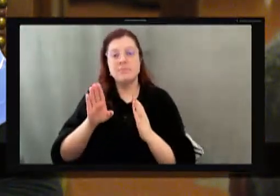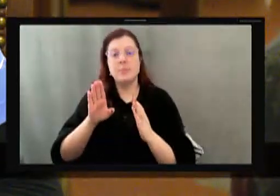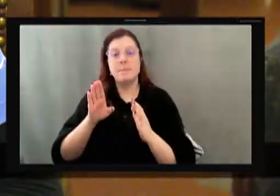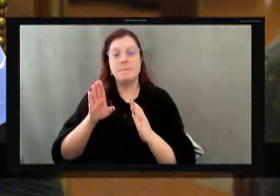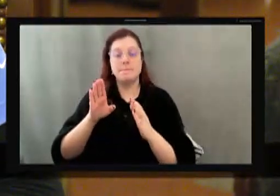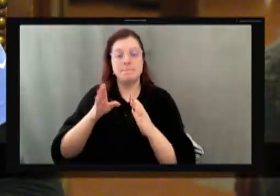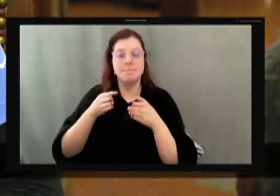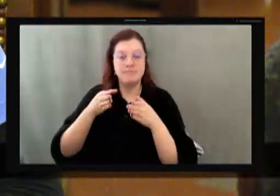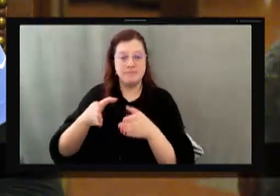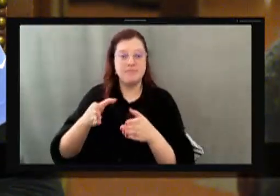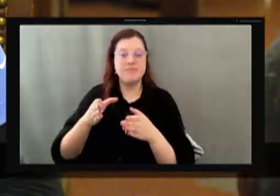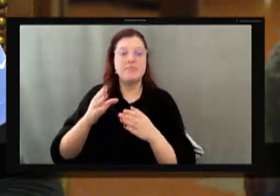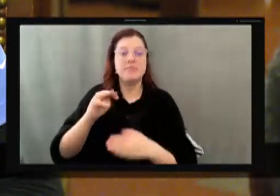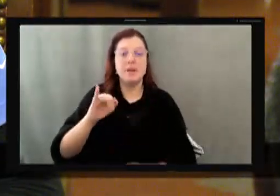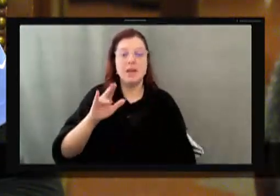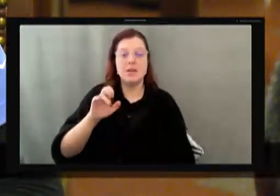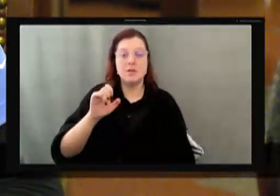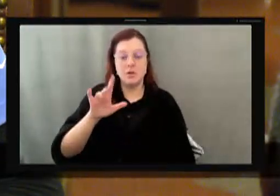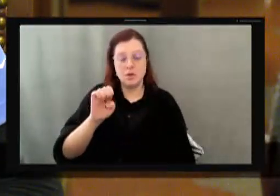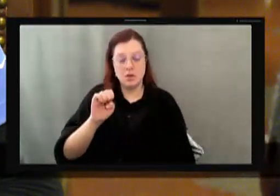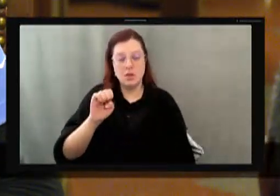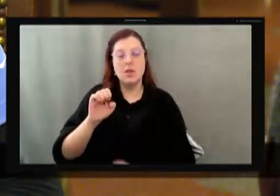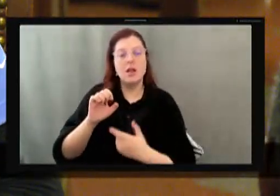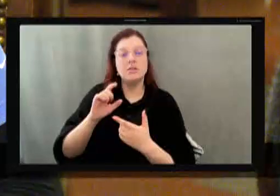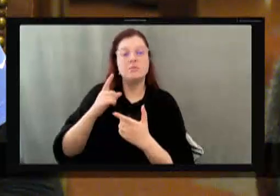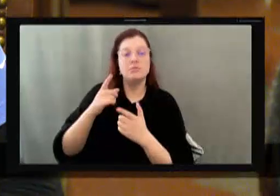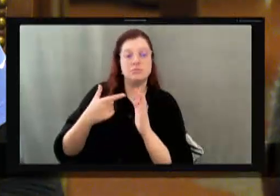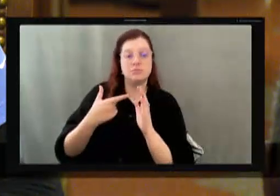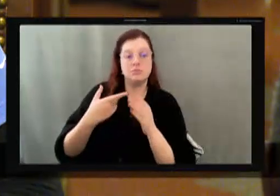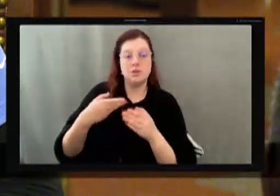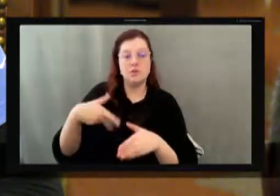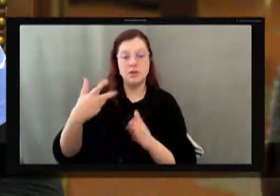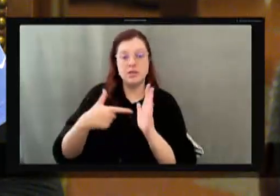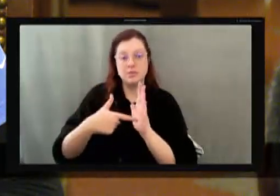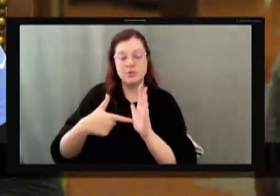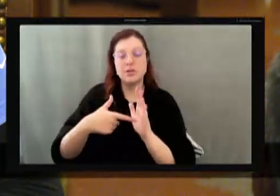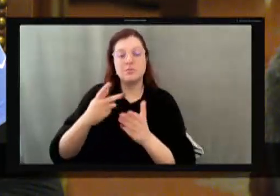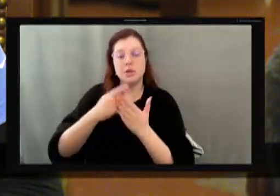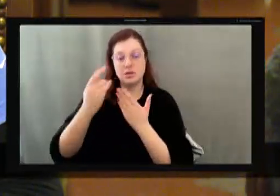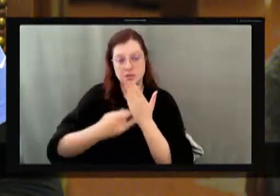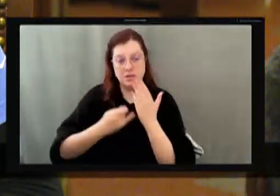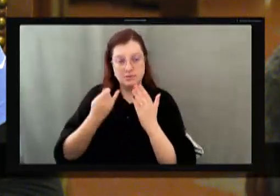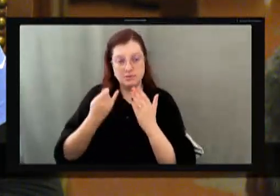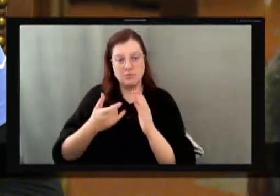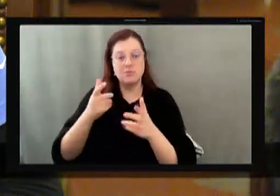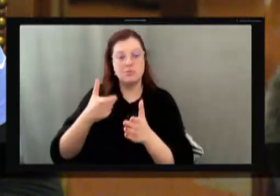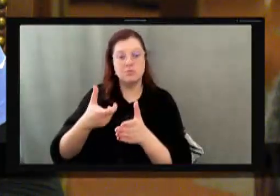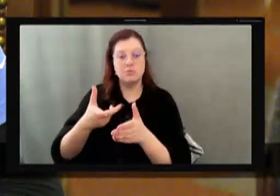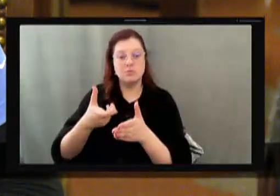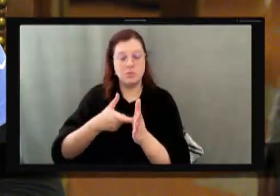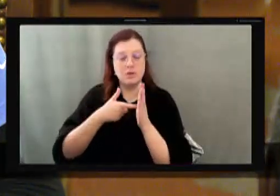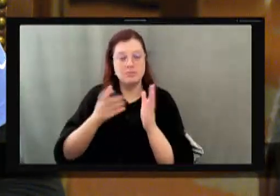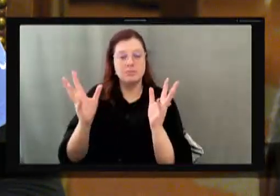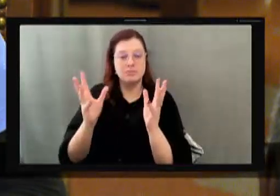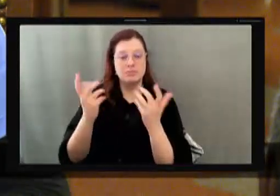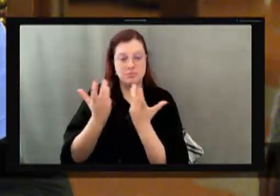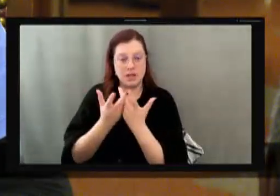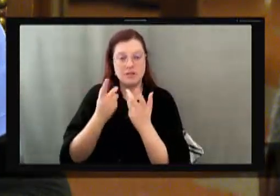Design Manual, and deploy 3 demonstration projects. The grant requires a match from the City of Pittsburgh in an amount not to